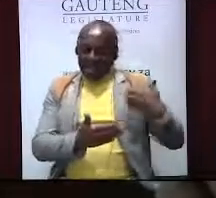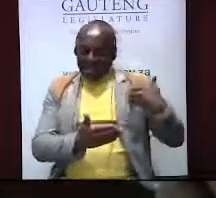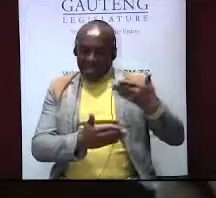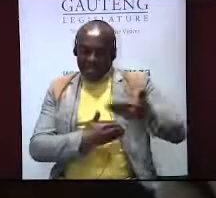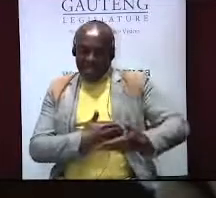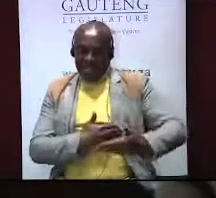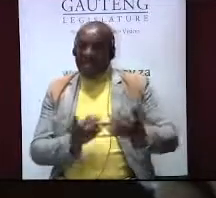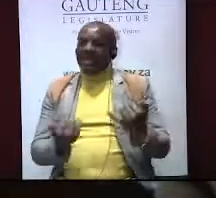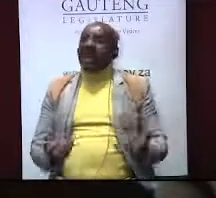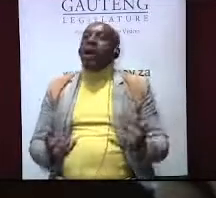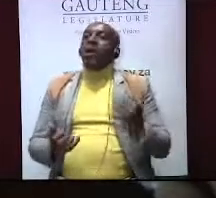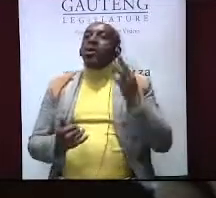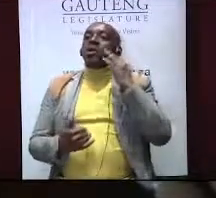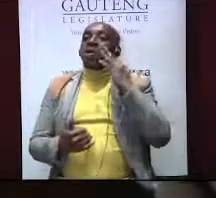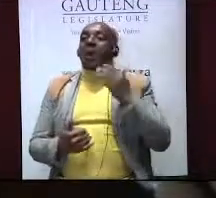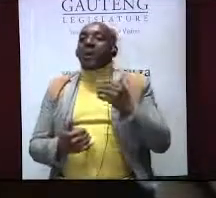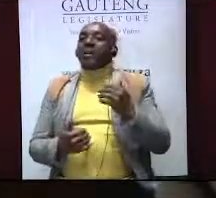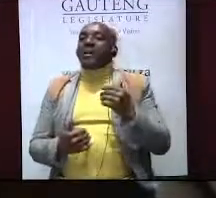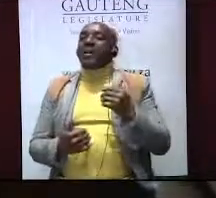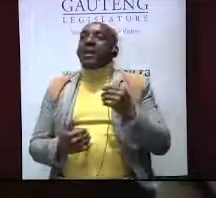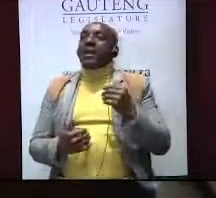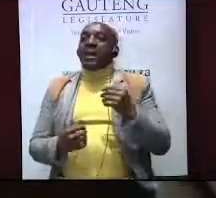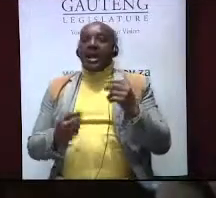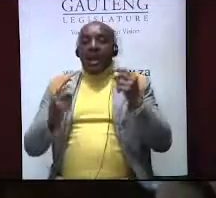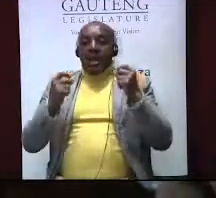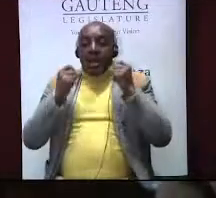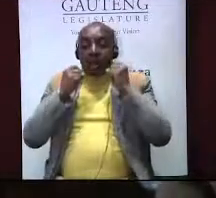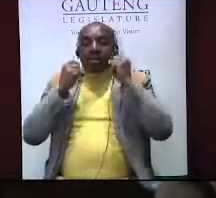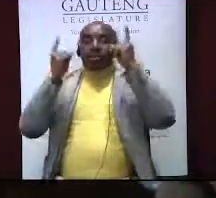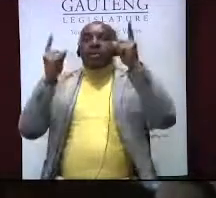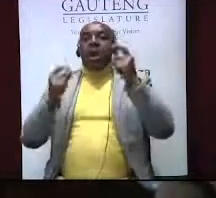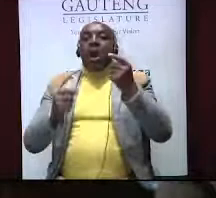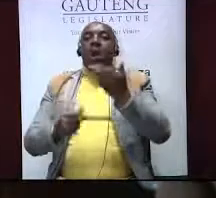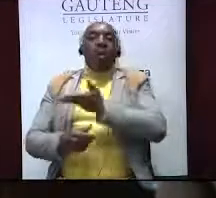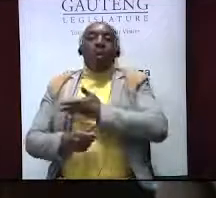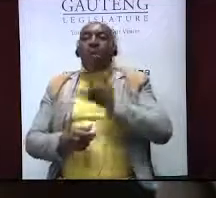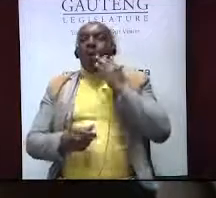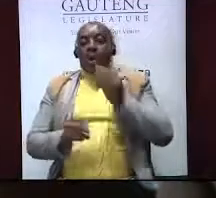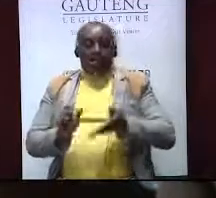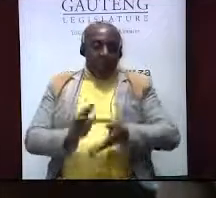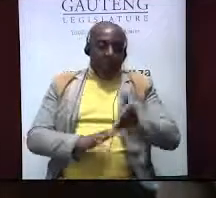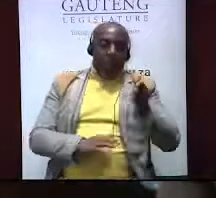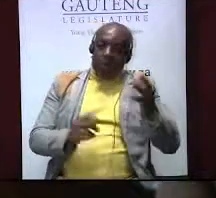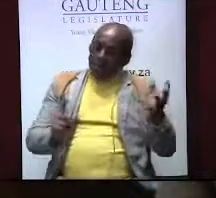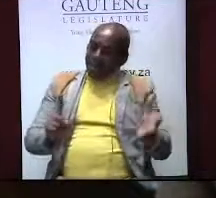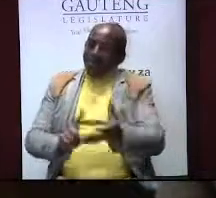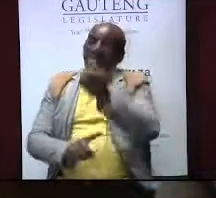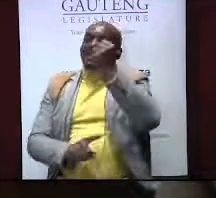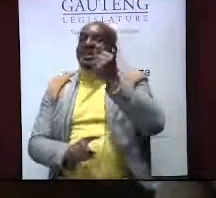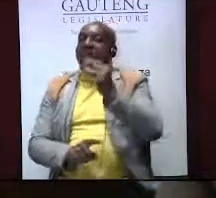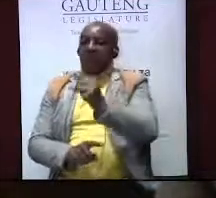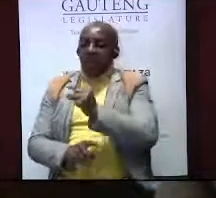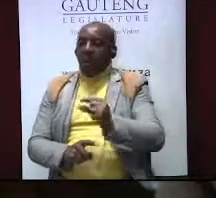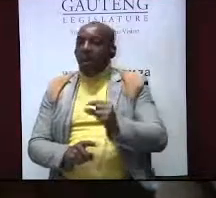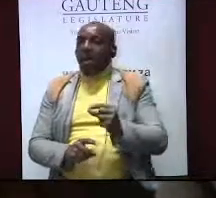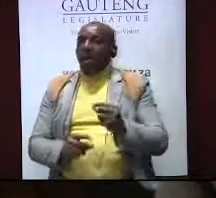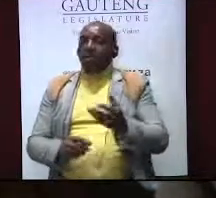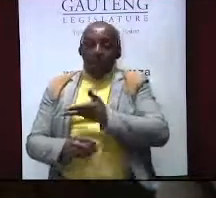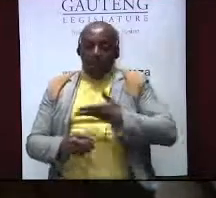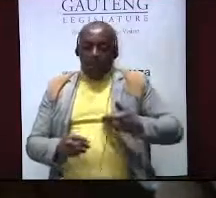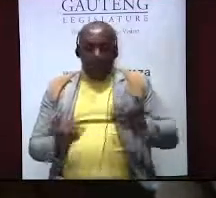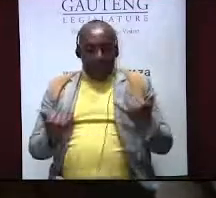he arose, a woman was there. And that woman went and proclaimed the word. Where are those women